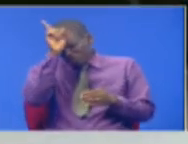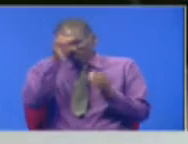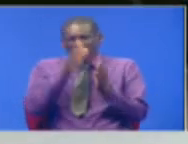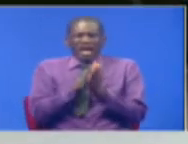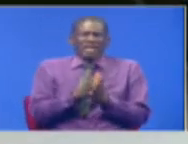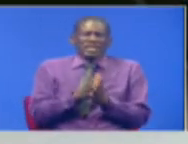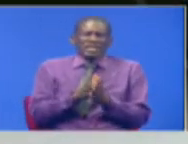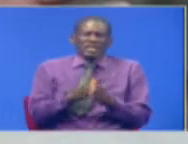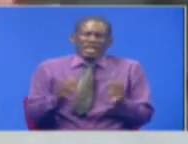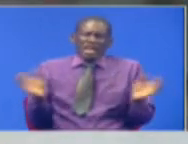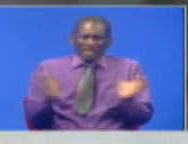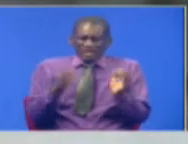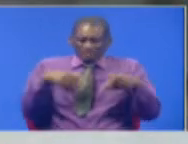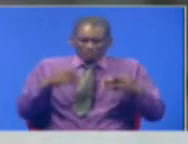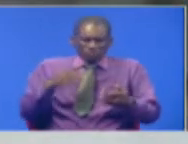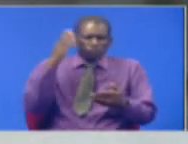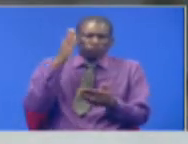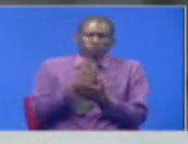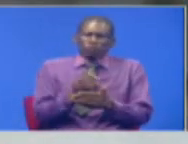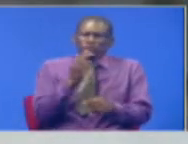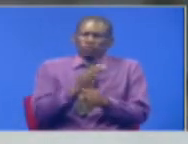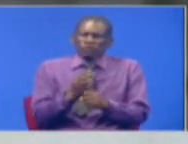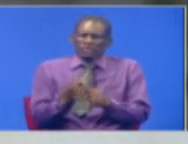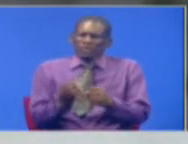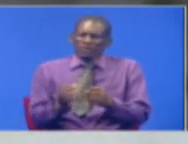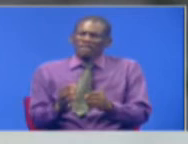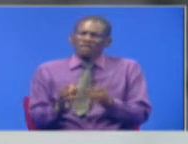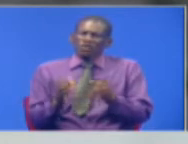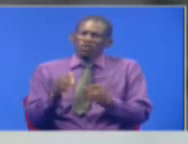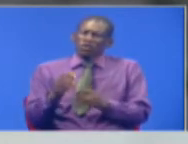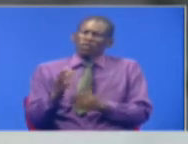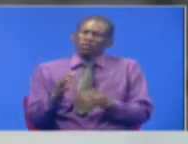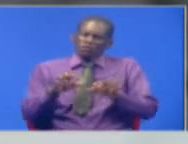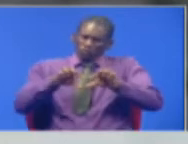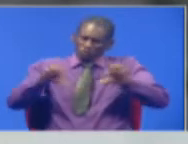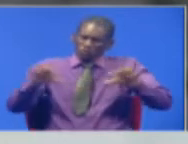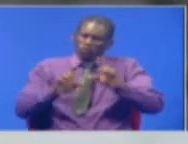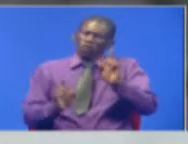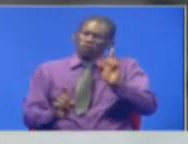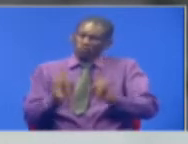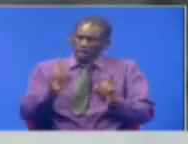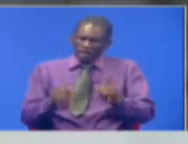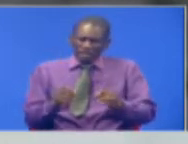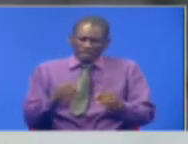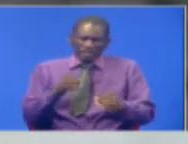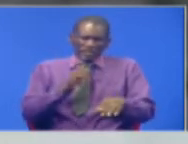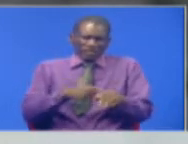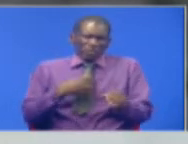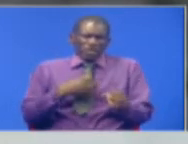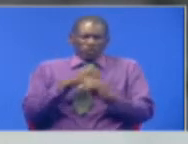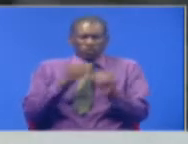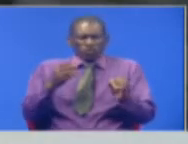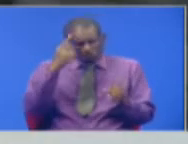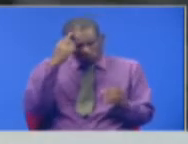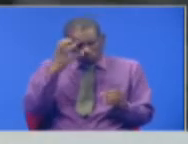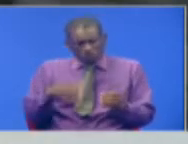and firewood. Unajua mara mingi vile tuko na shida ya kuni unakata hata miti ndio upate makama ndio upate kitu